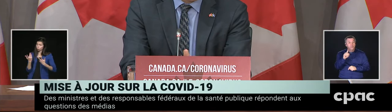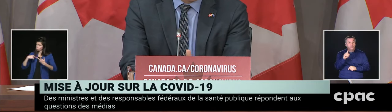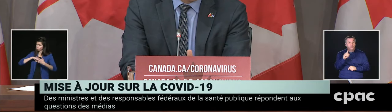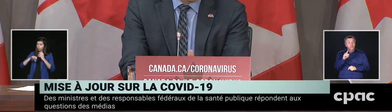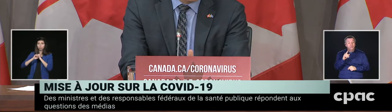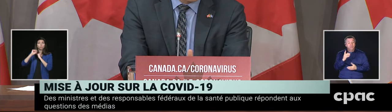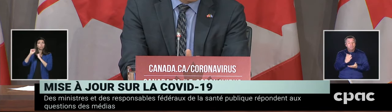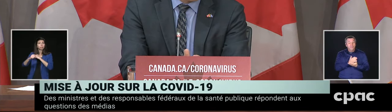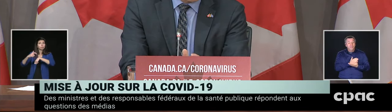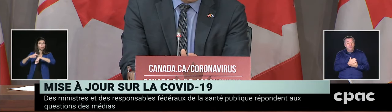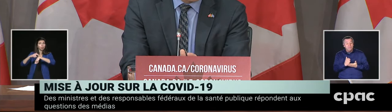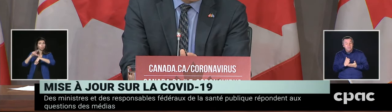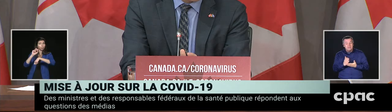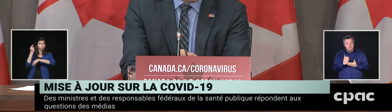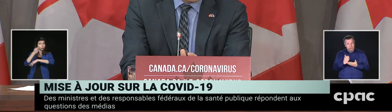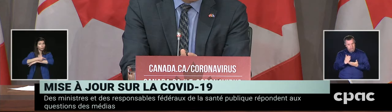relation